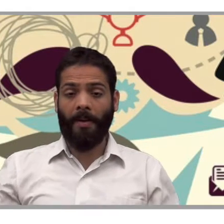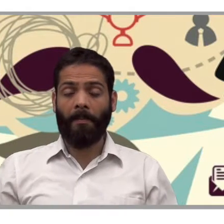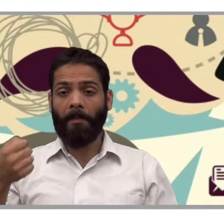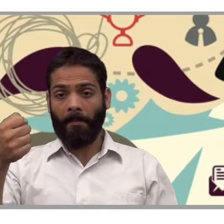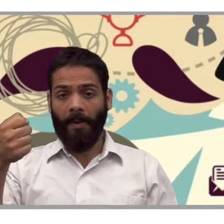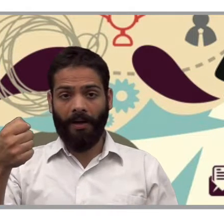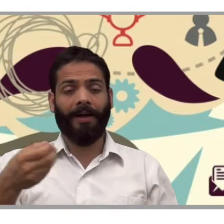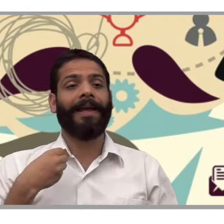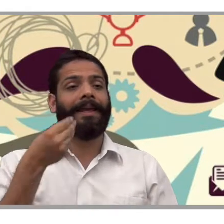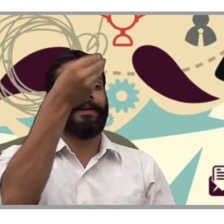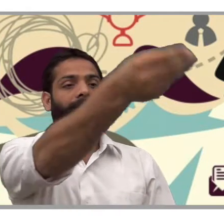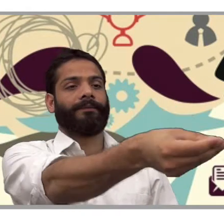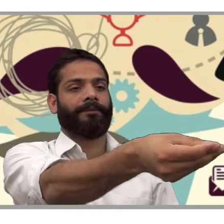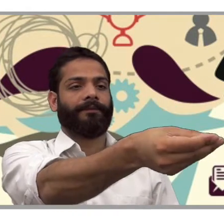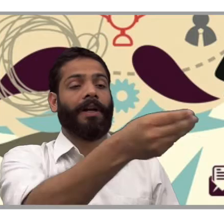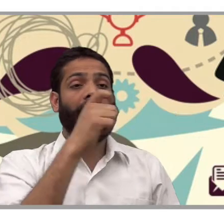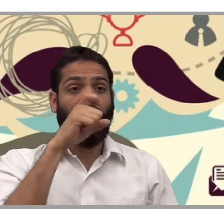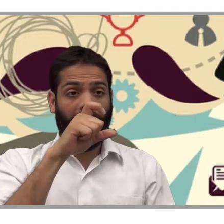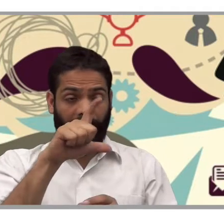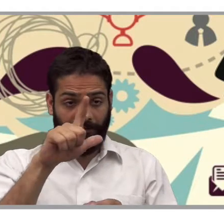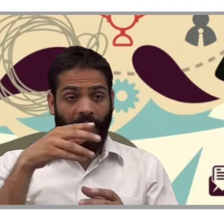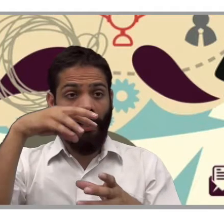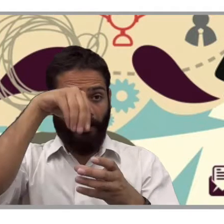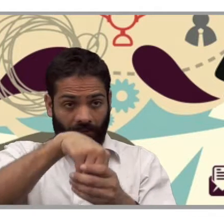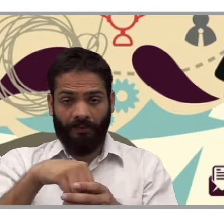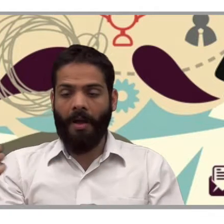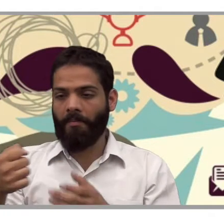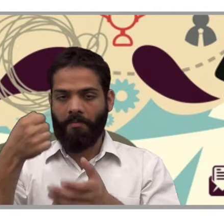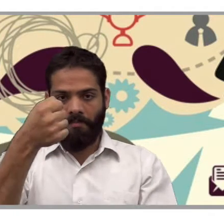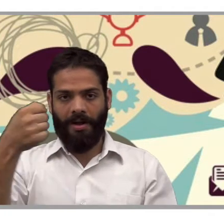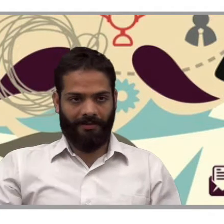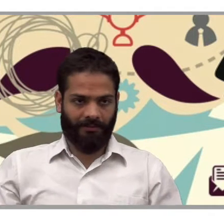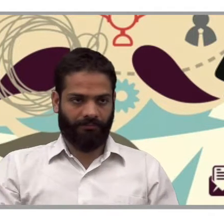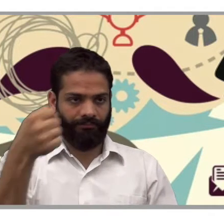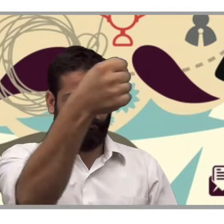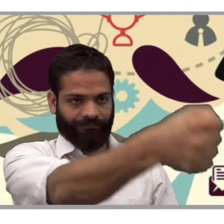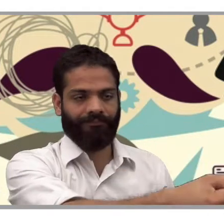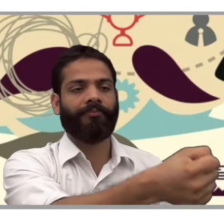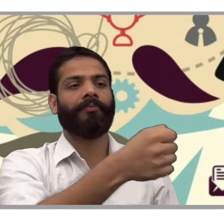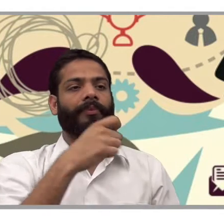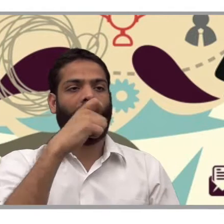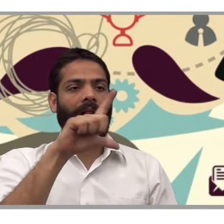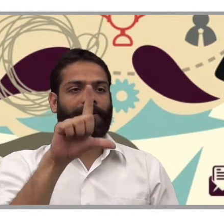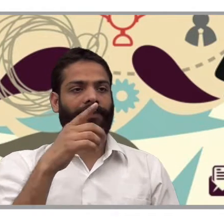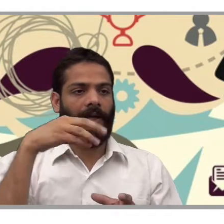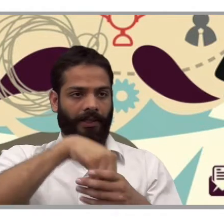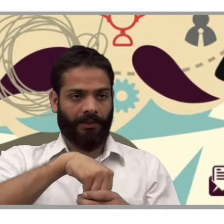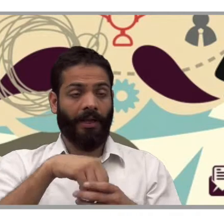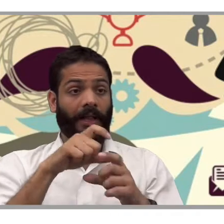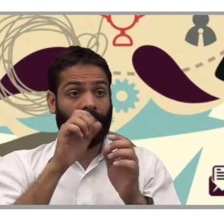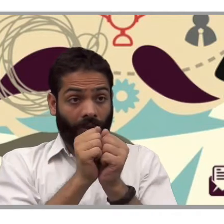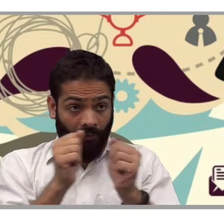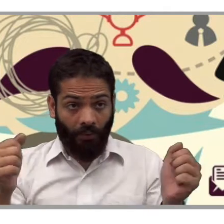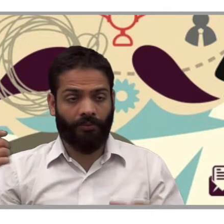In Indian Sign Language, signer, however, has a choice to construct a sentence without a classifier handshape. So